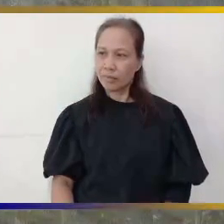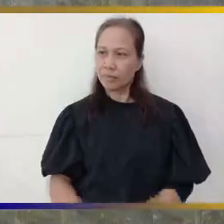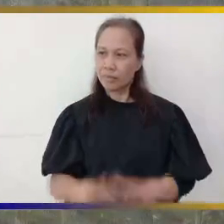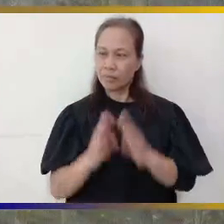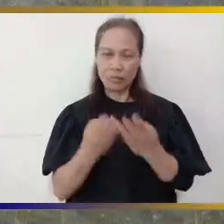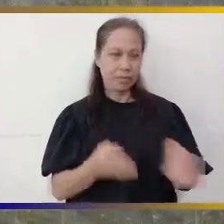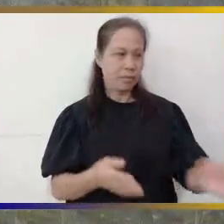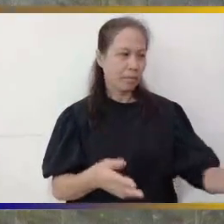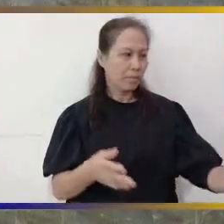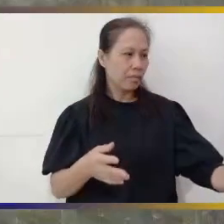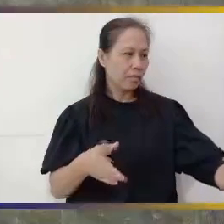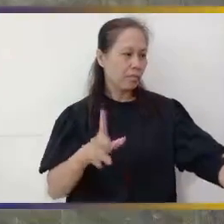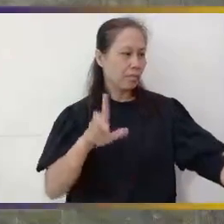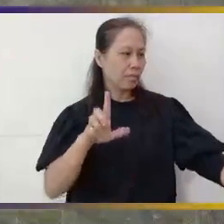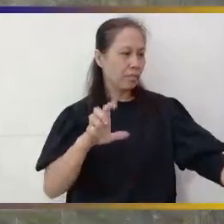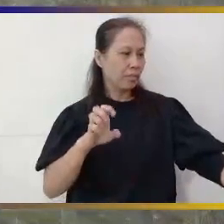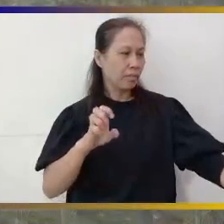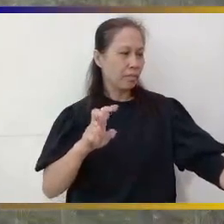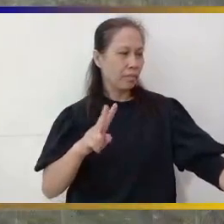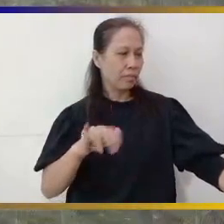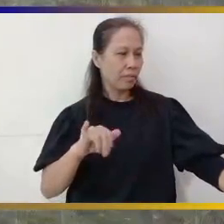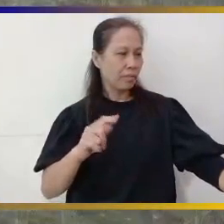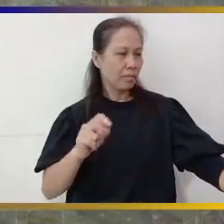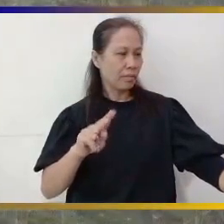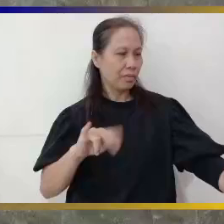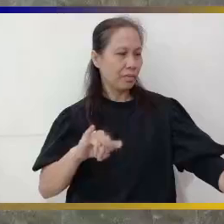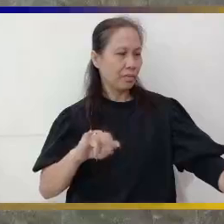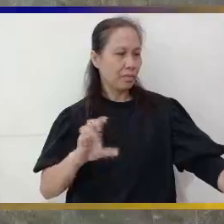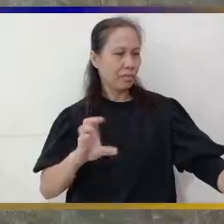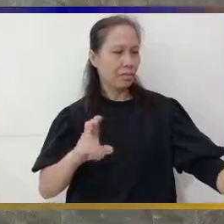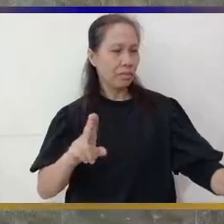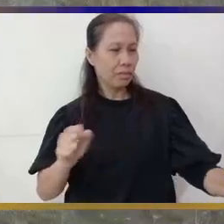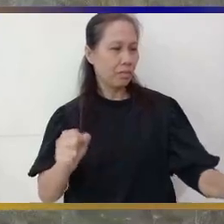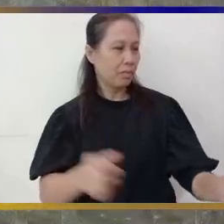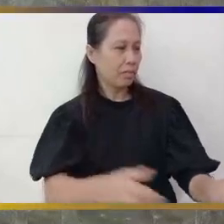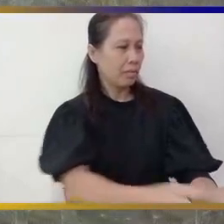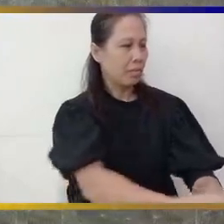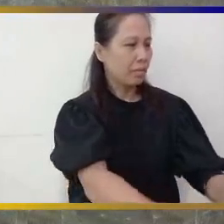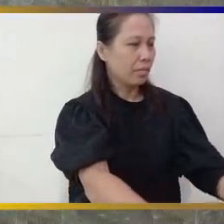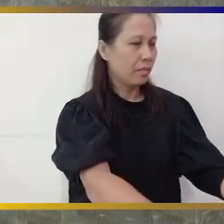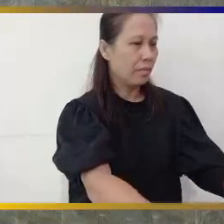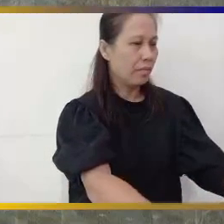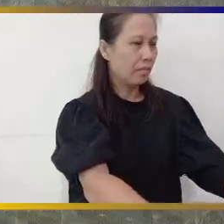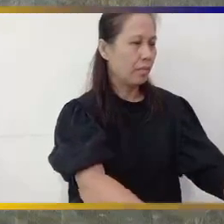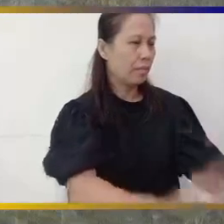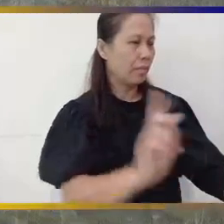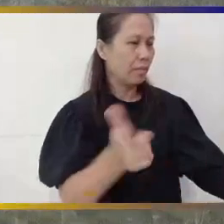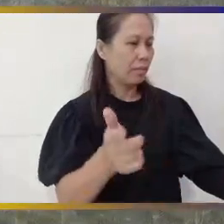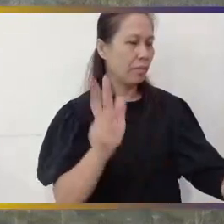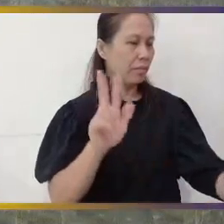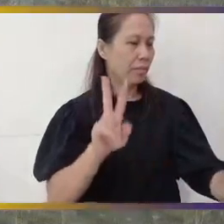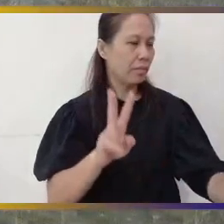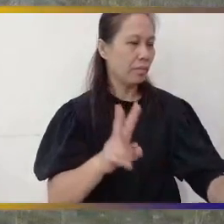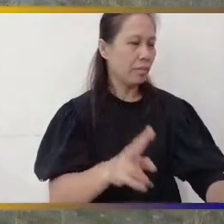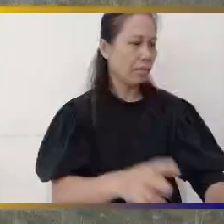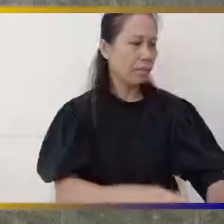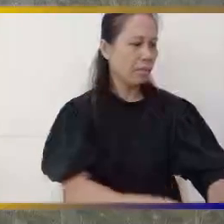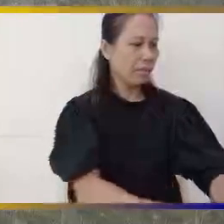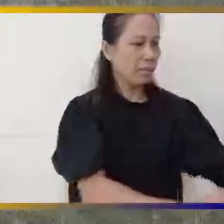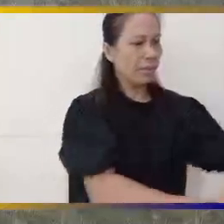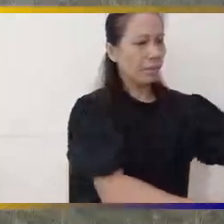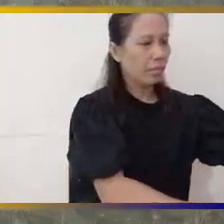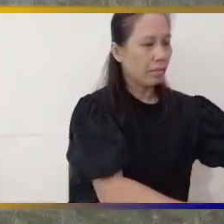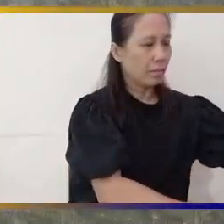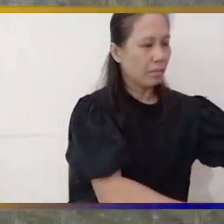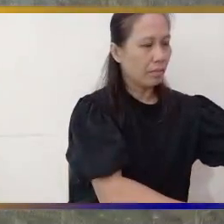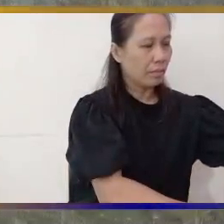leviticus mapatid leviticus chapter 22 para may reference lamang po kayo okay leviticus chapter 22